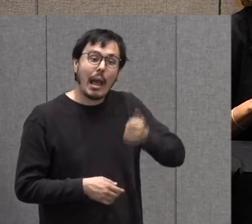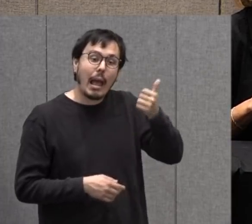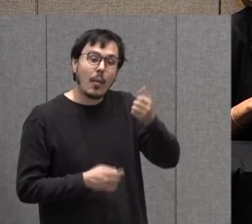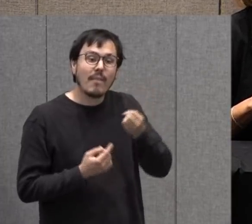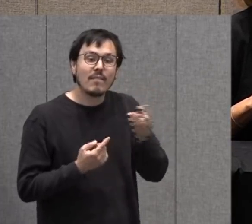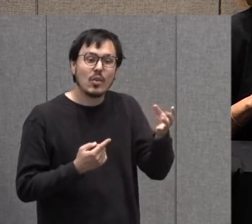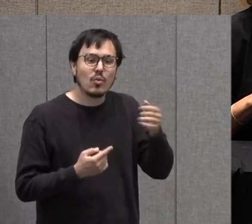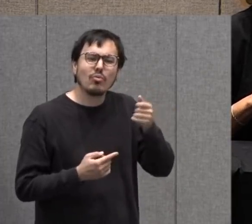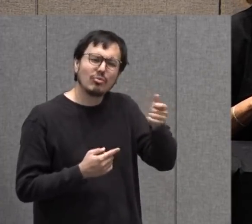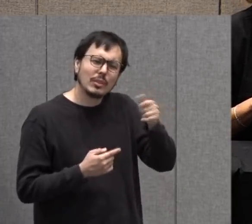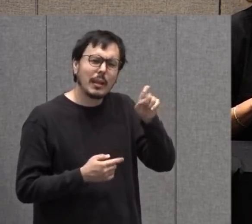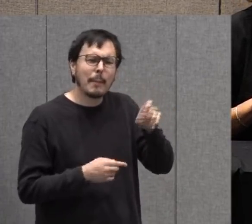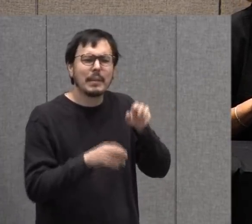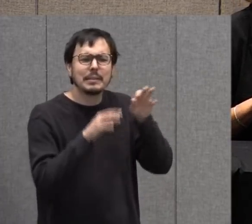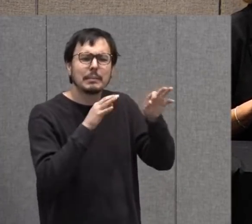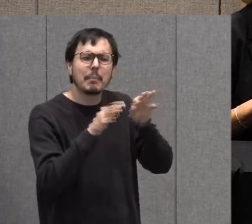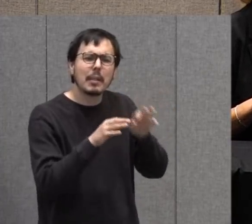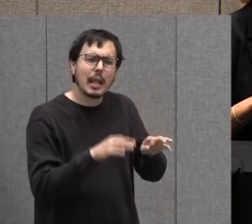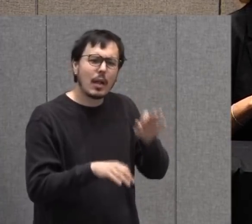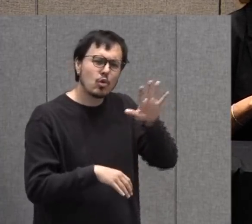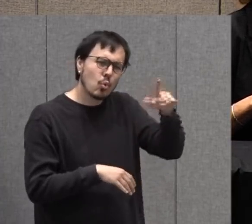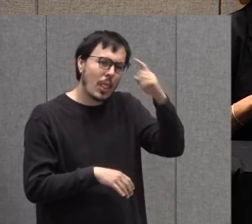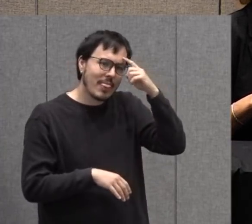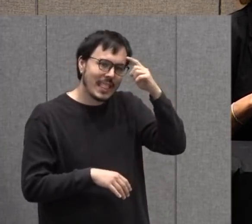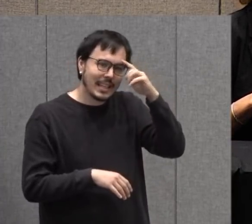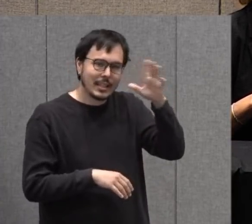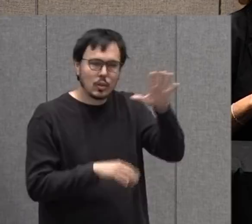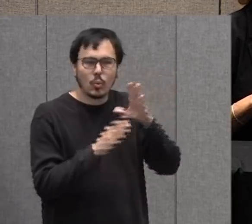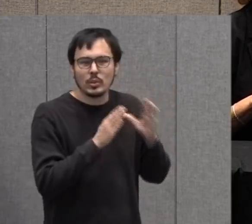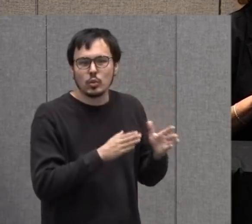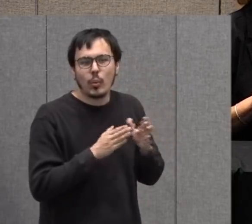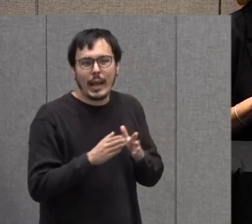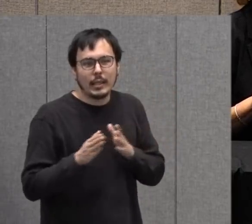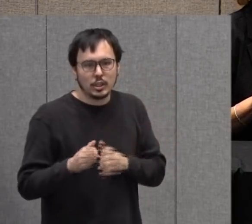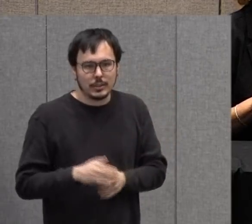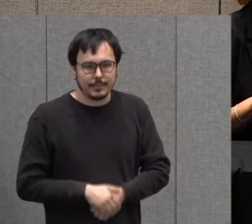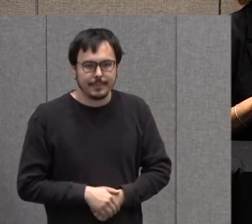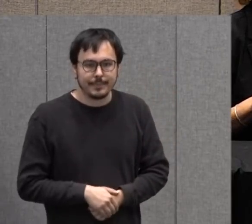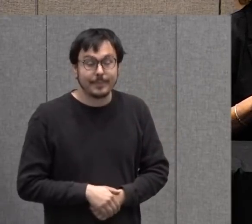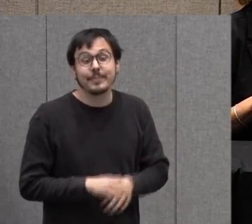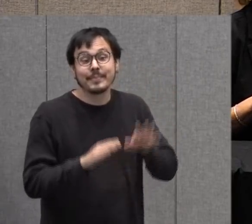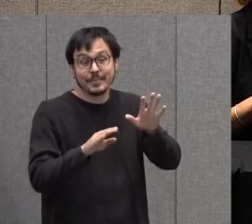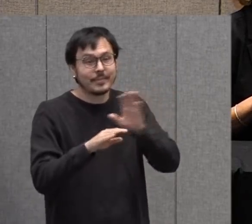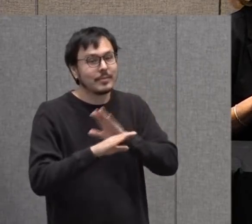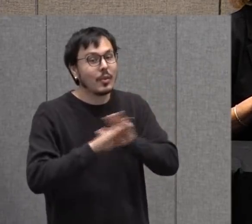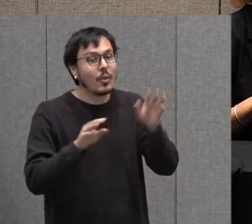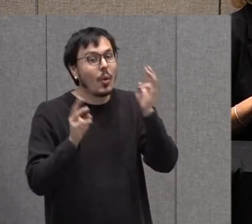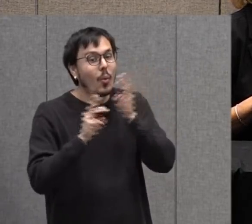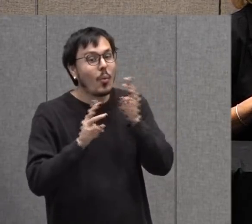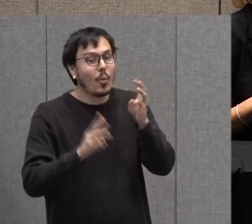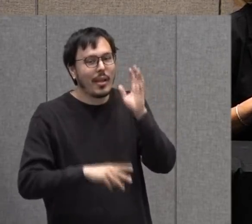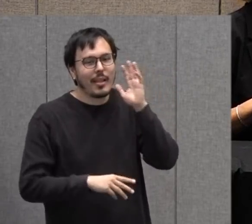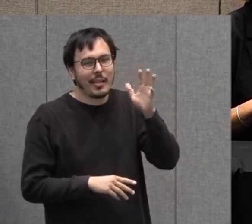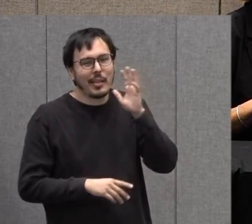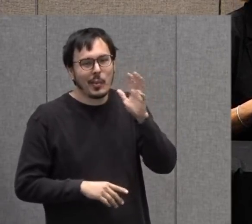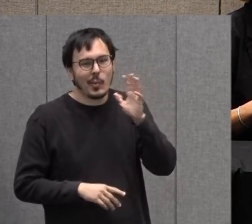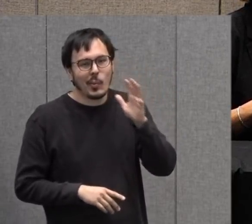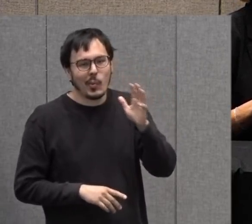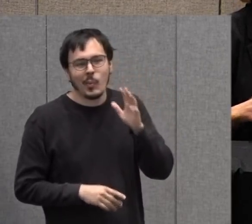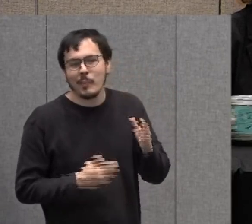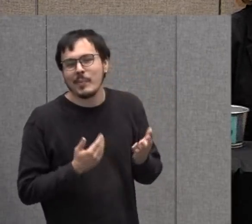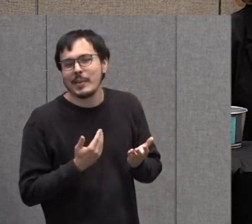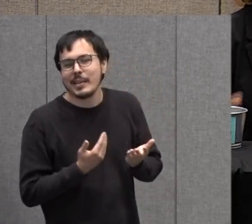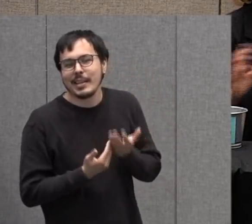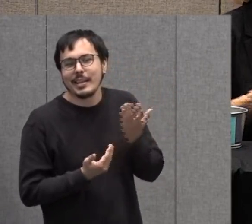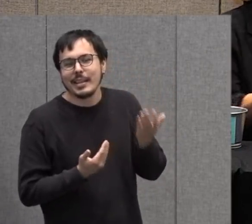explain your thinking and your strategy. Okay, don't worry. This is going to be super